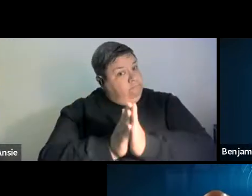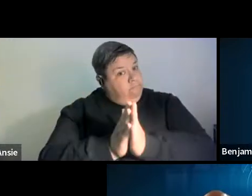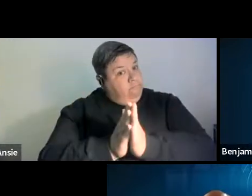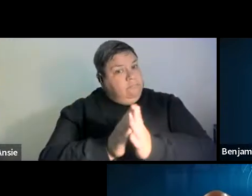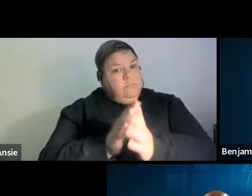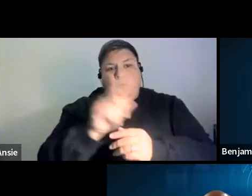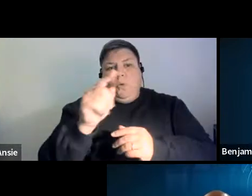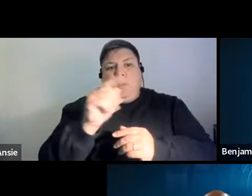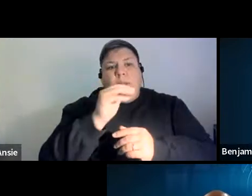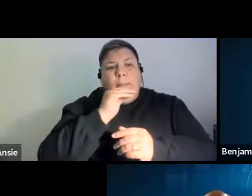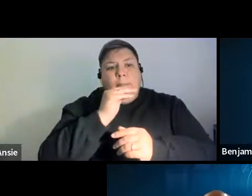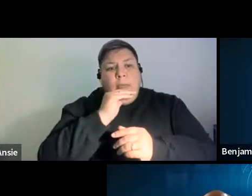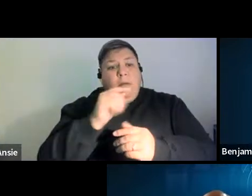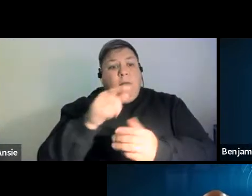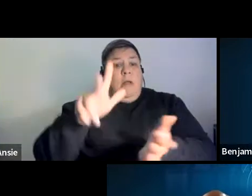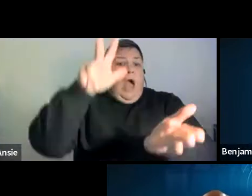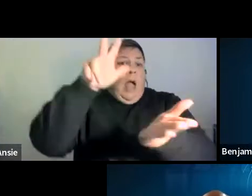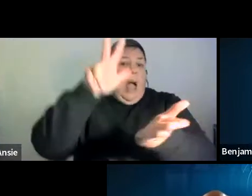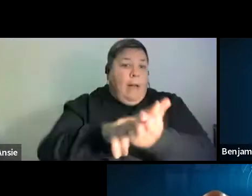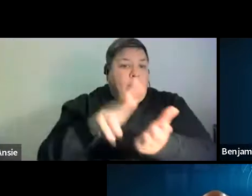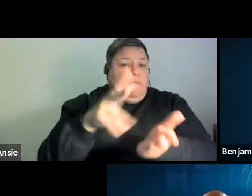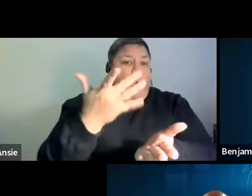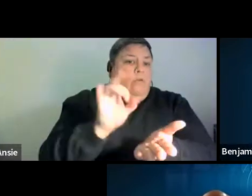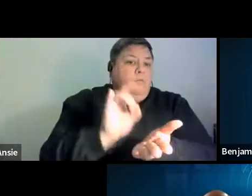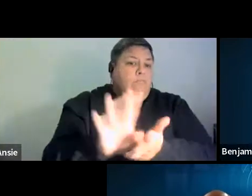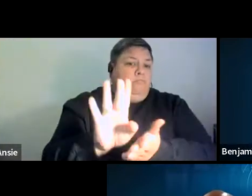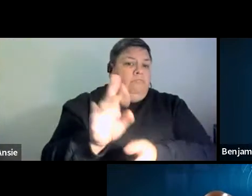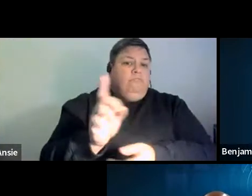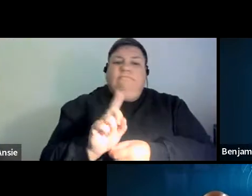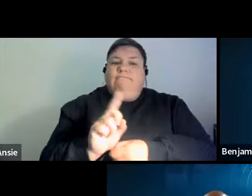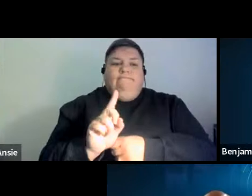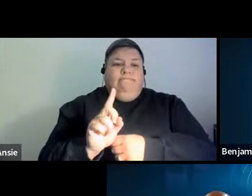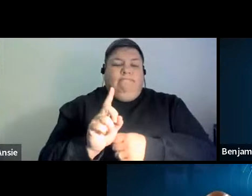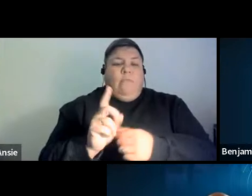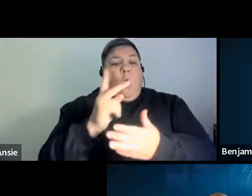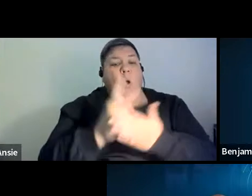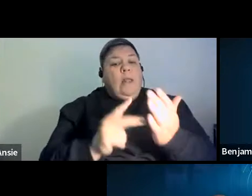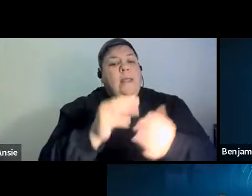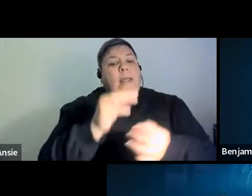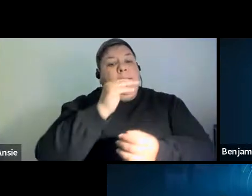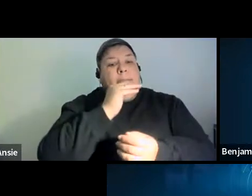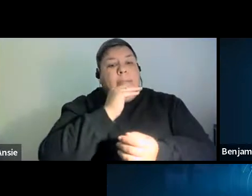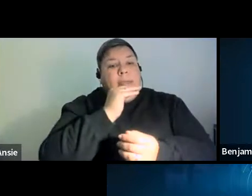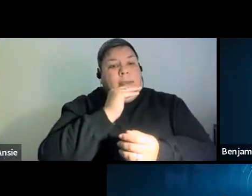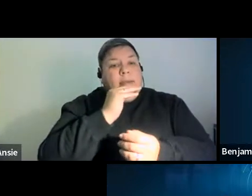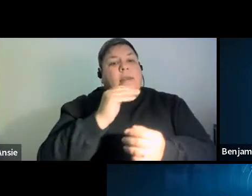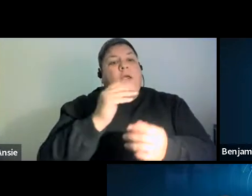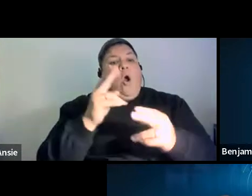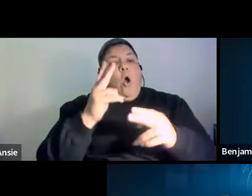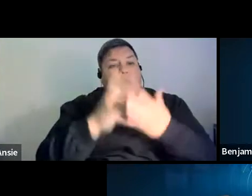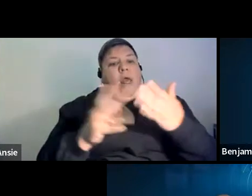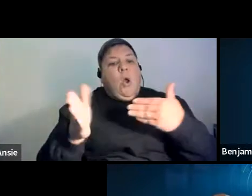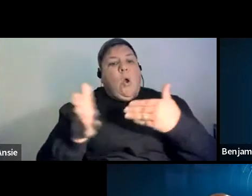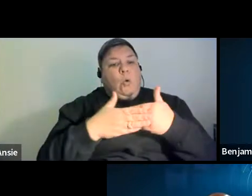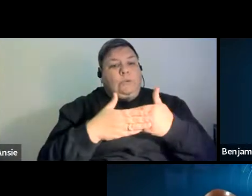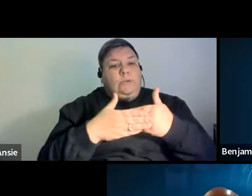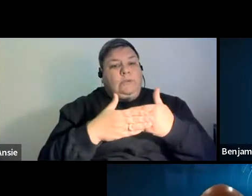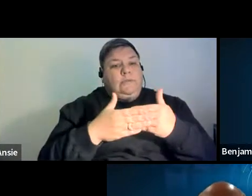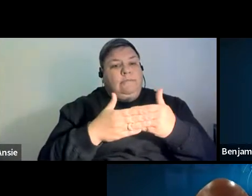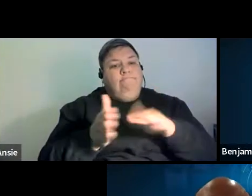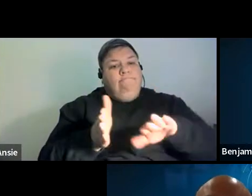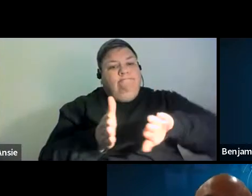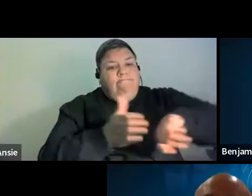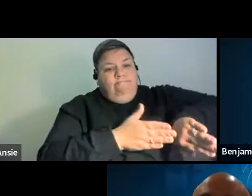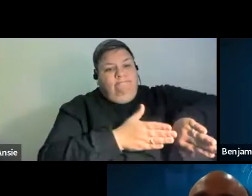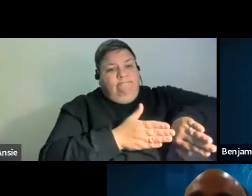it has been approved or rejected. It only means that the case has been closed. And it goes on the same